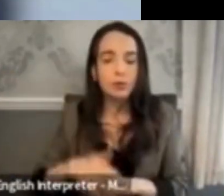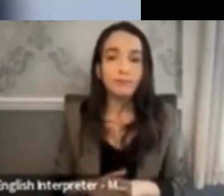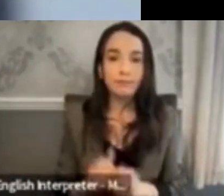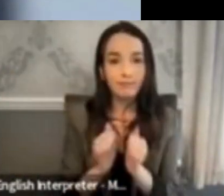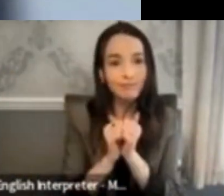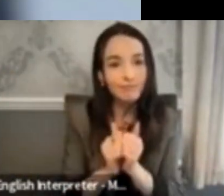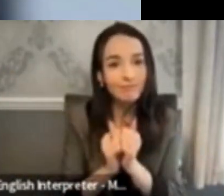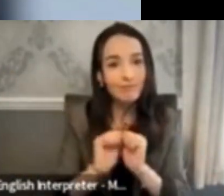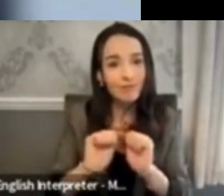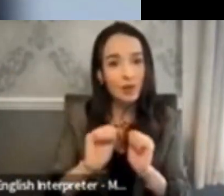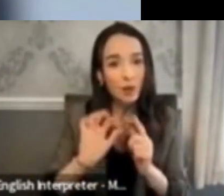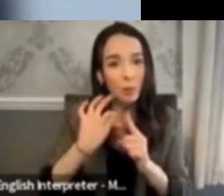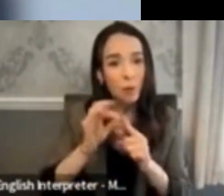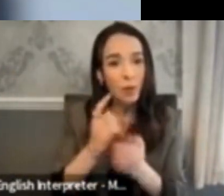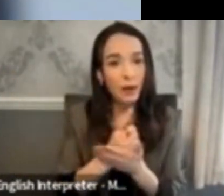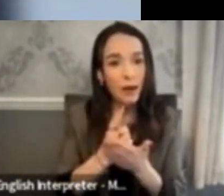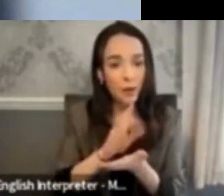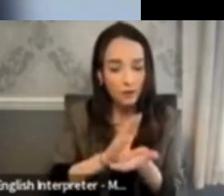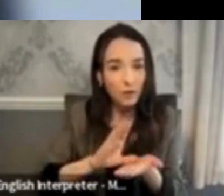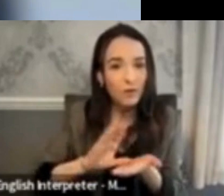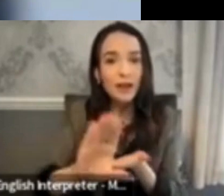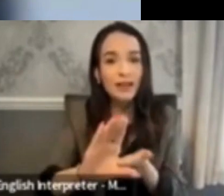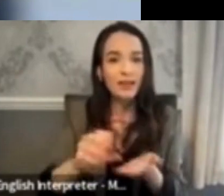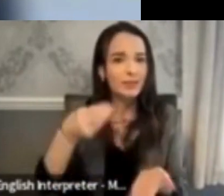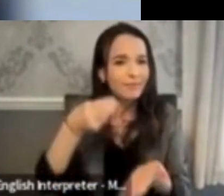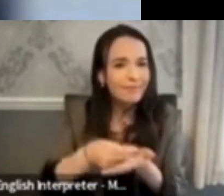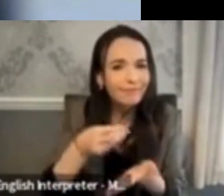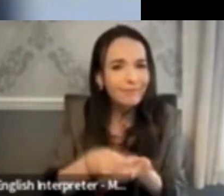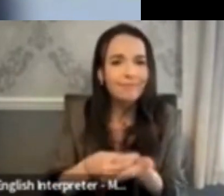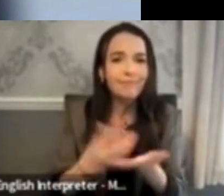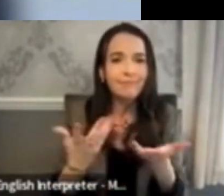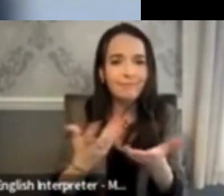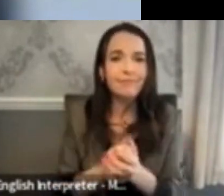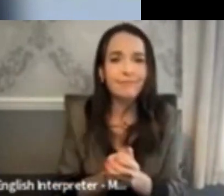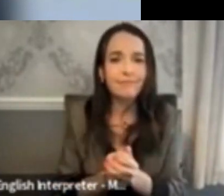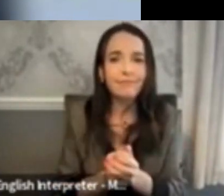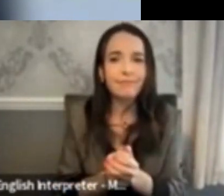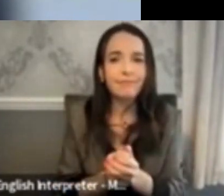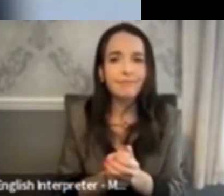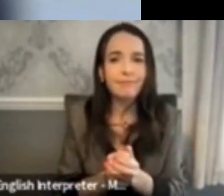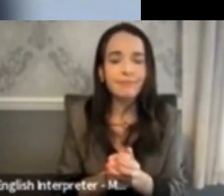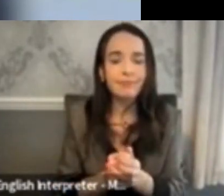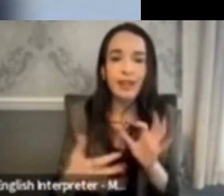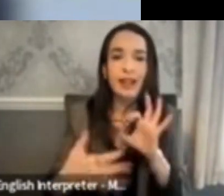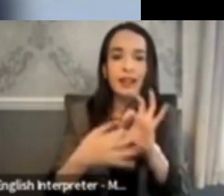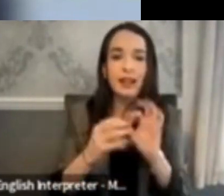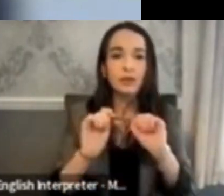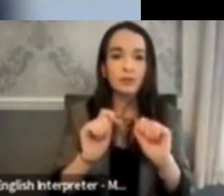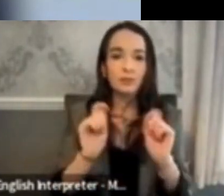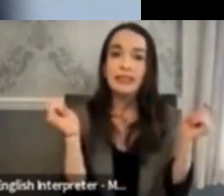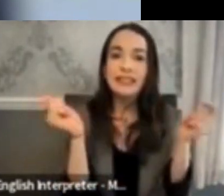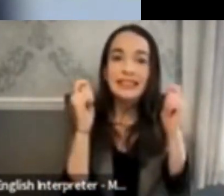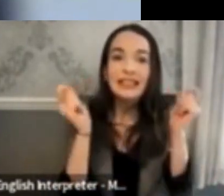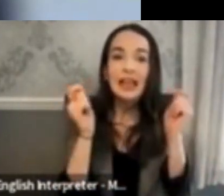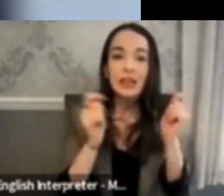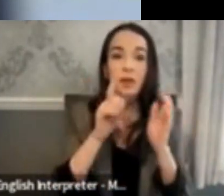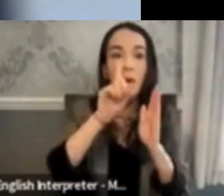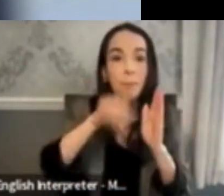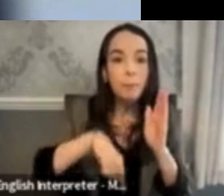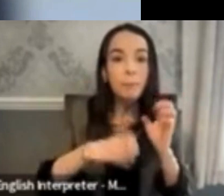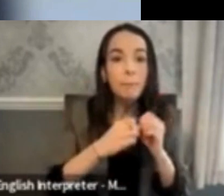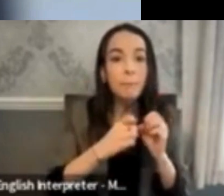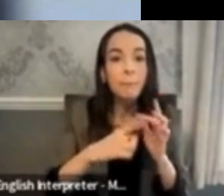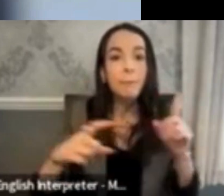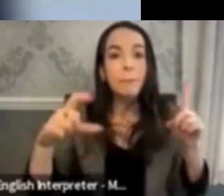as well. On funding and affordability, as set out in your successful bids, the applicant guidance sets out expectations that